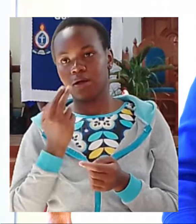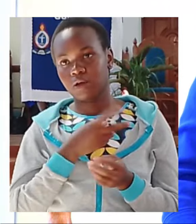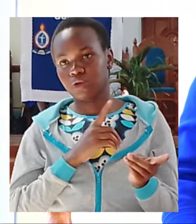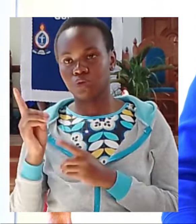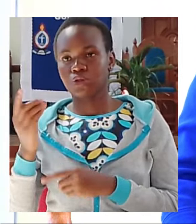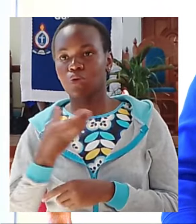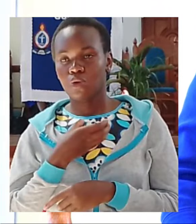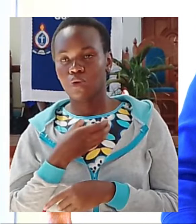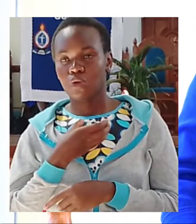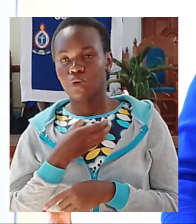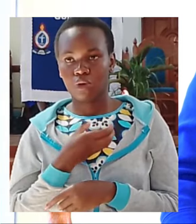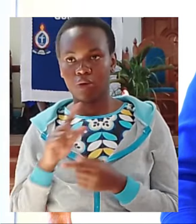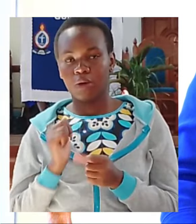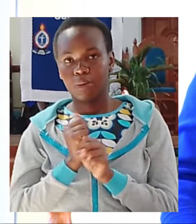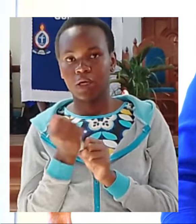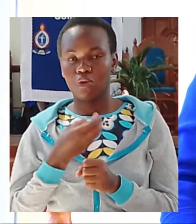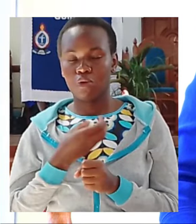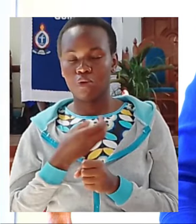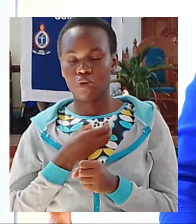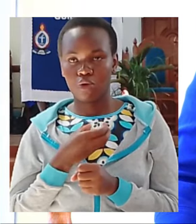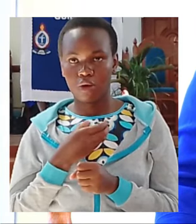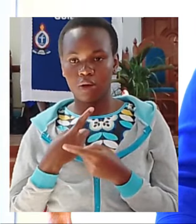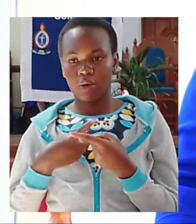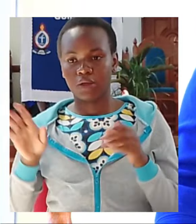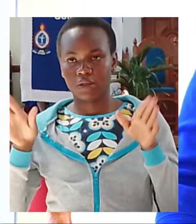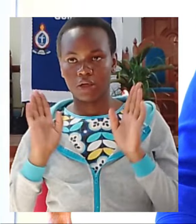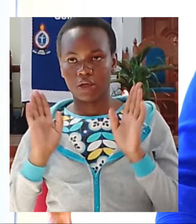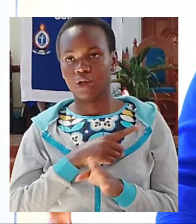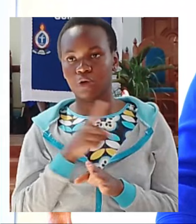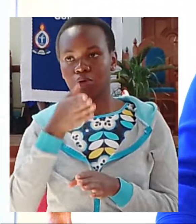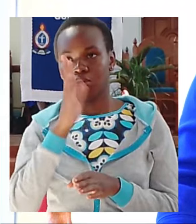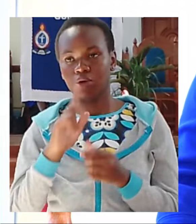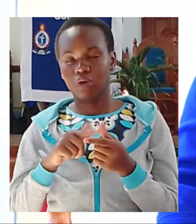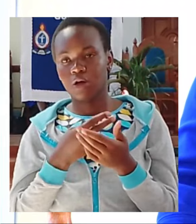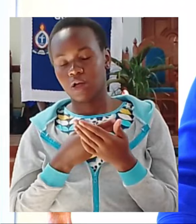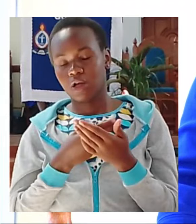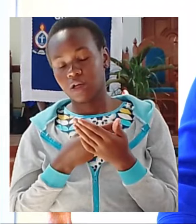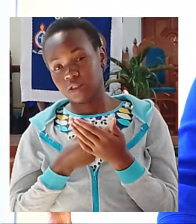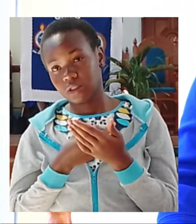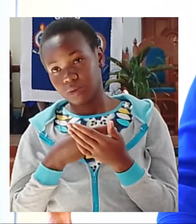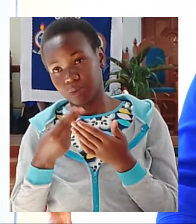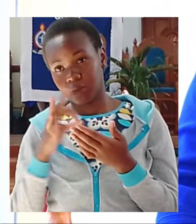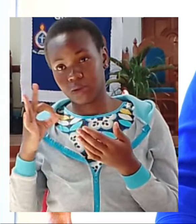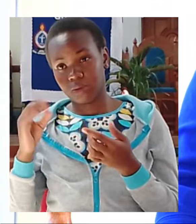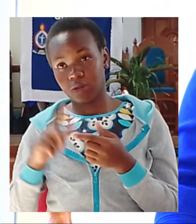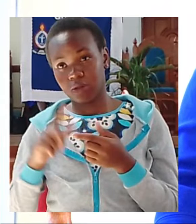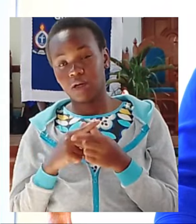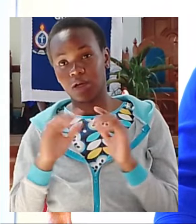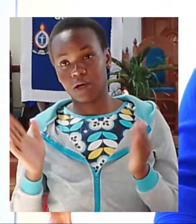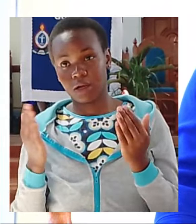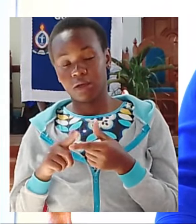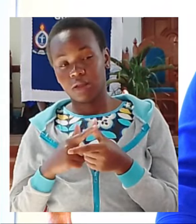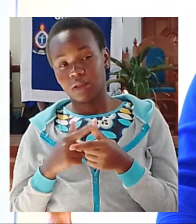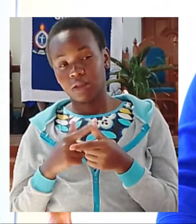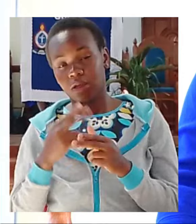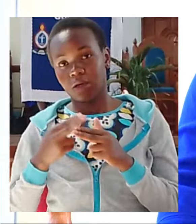own. We cannot make it on our own. We surrender unto you and to your spirit that you may lead us and guide us. In the name of